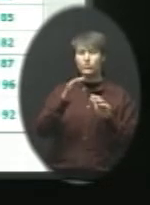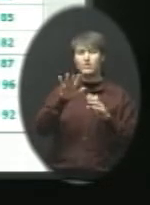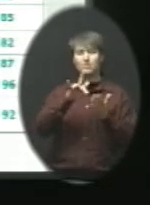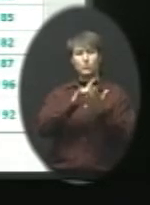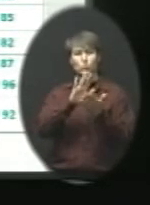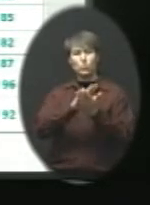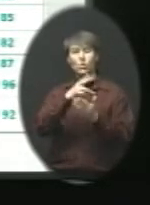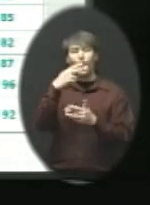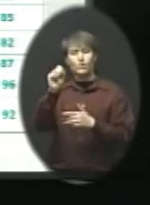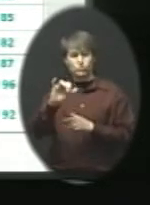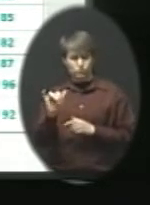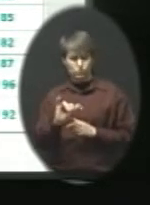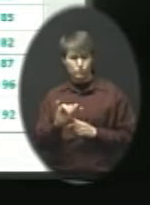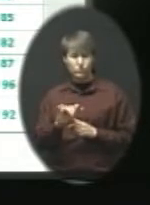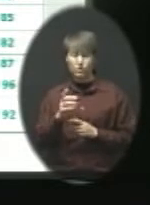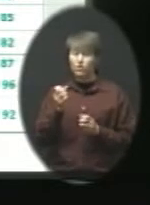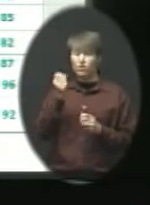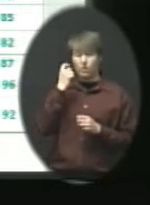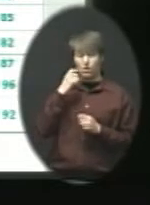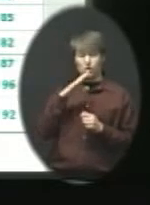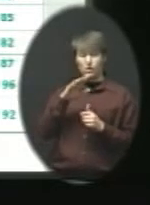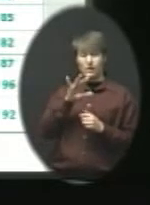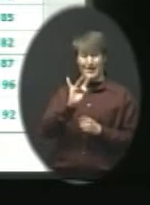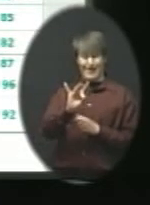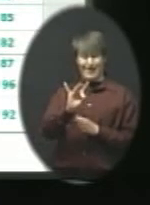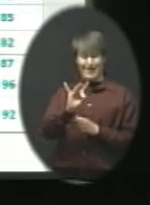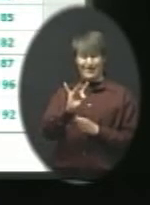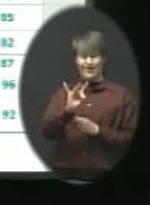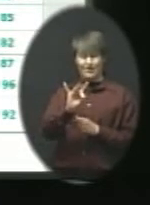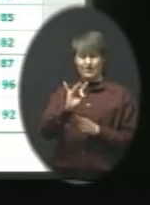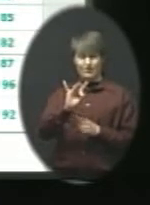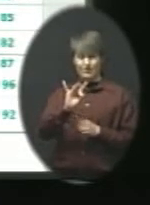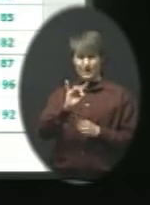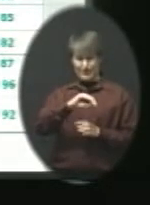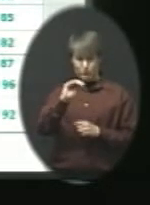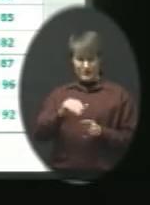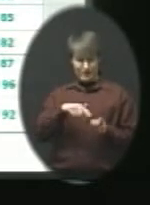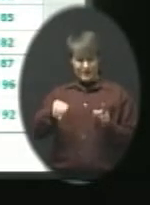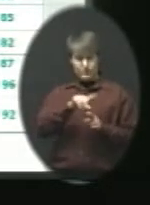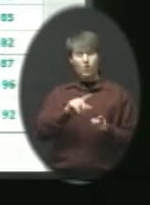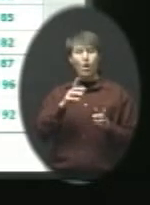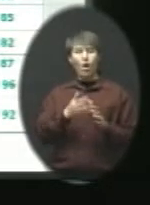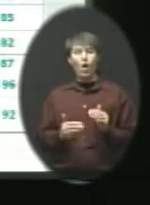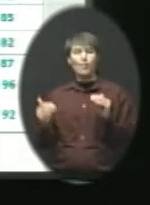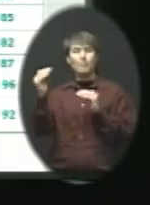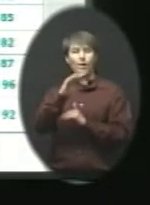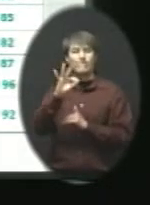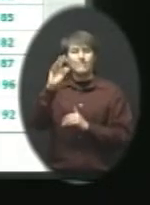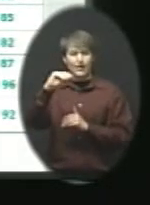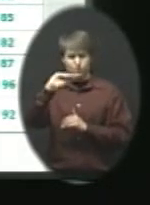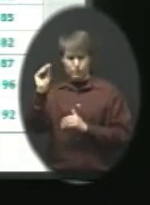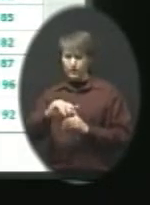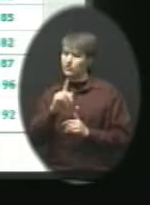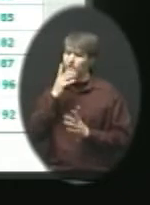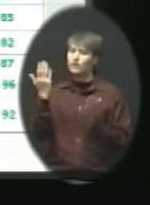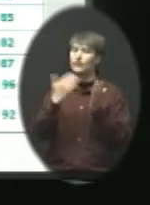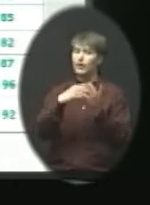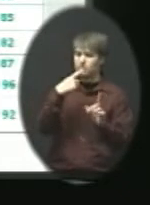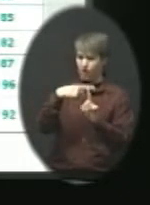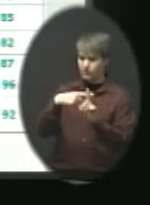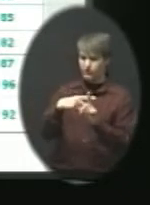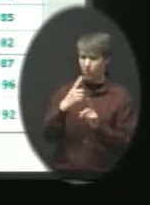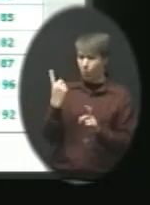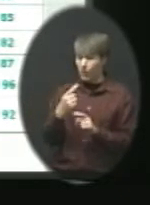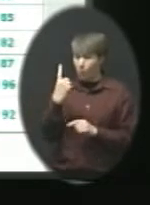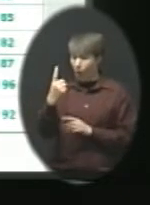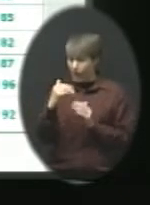the 12 areas across all three levels are above 90%. So that's a very positive indicator as well. Only one is